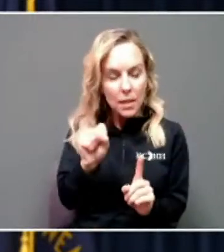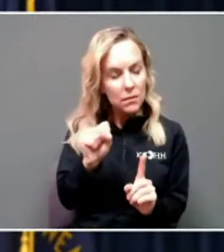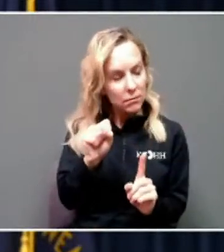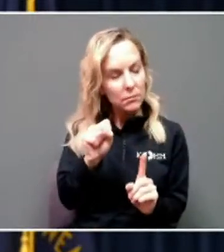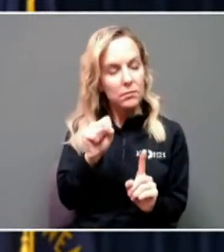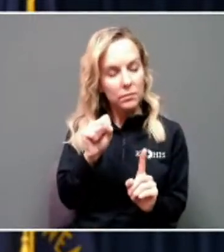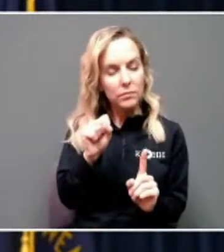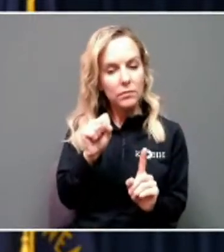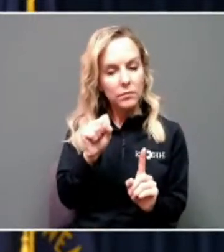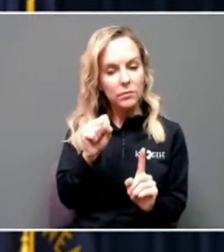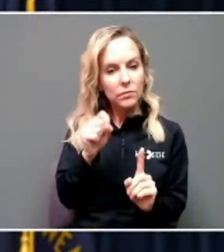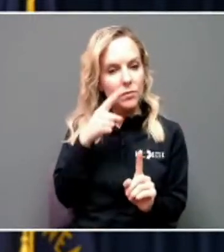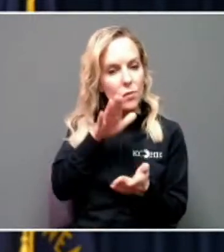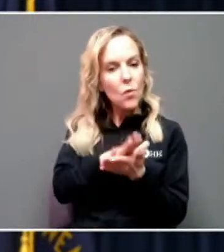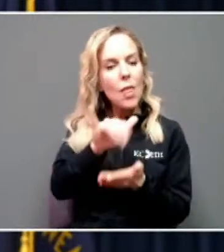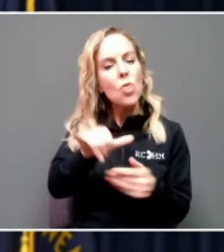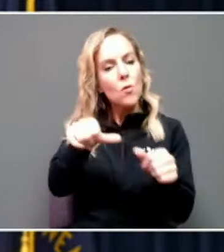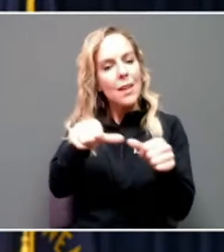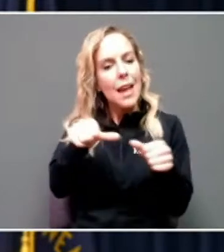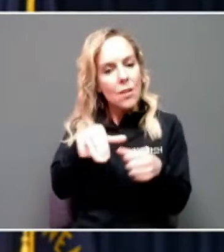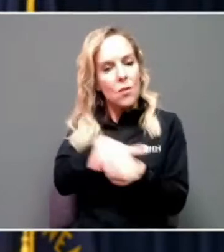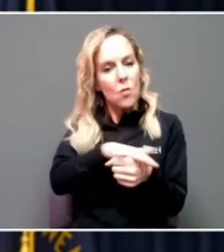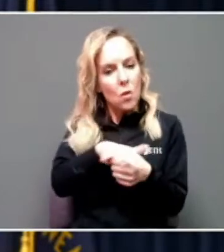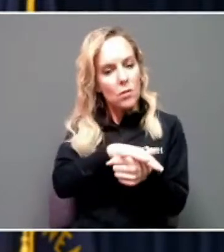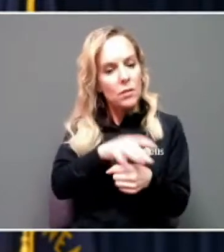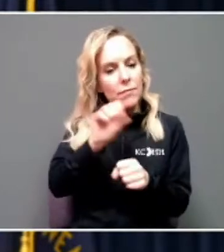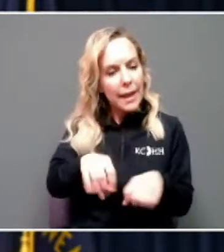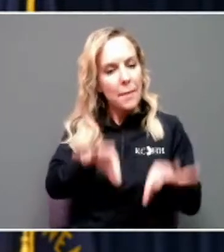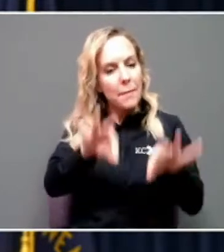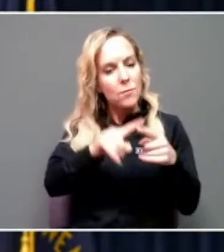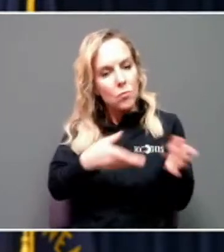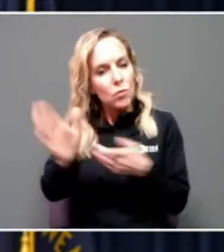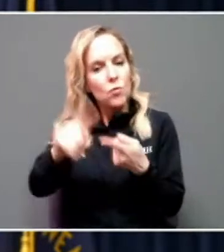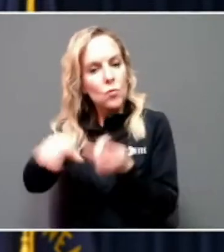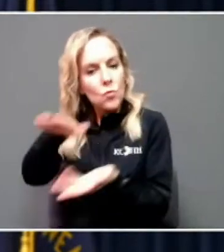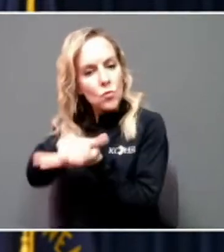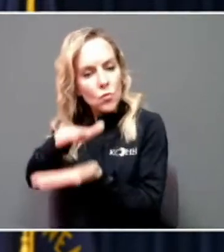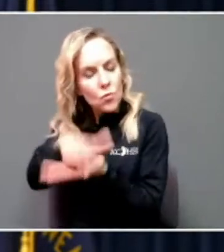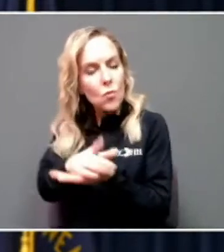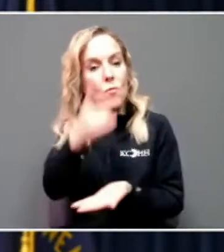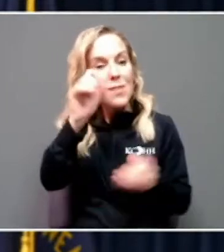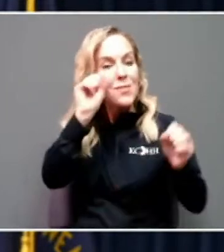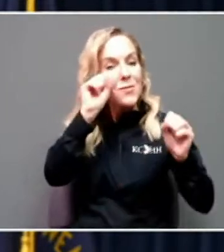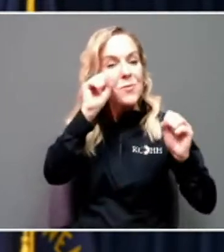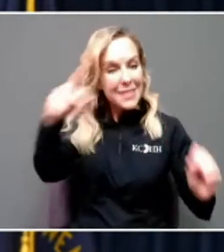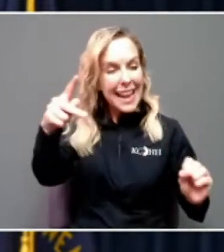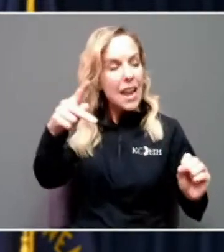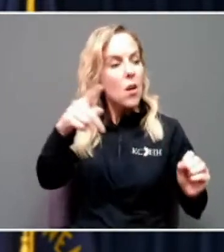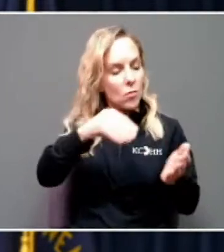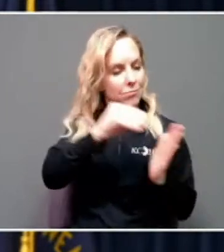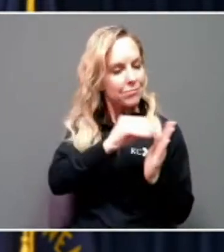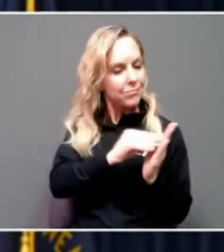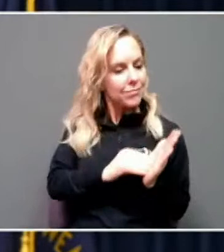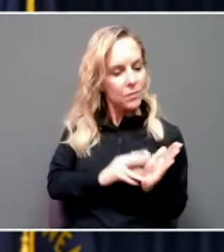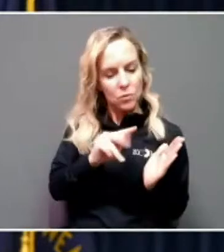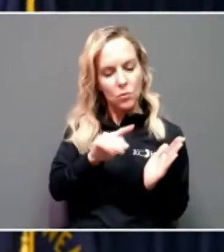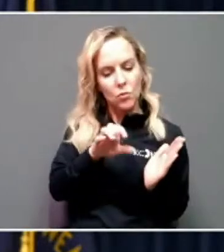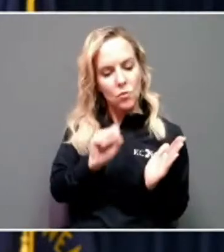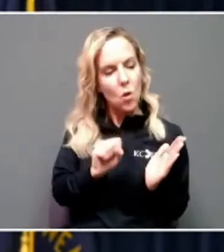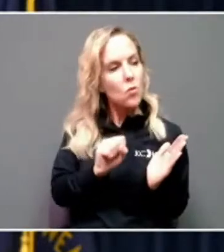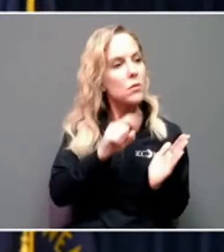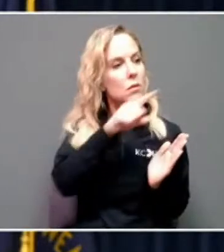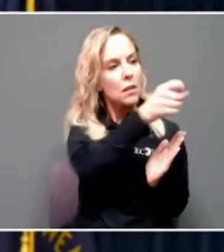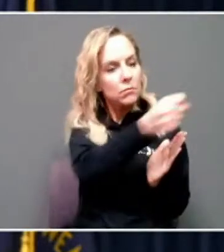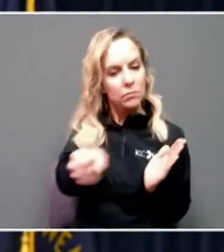site locations to get them to school. One of our superintendents was even taking notes on which kids had been placed, so that he